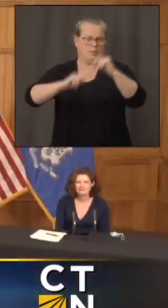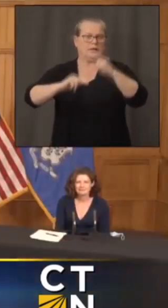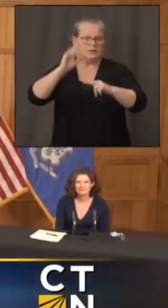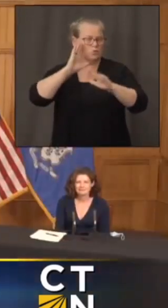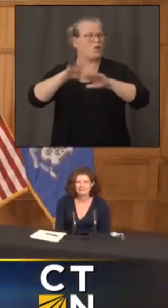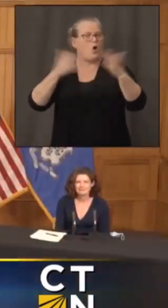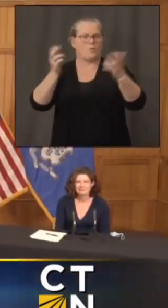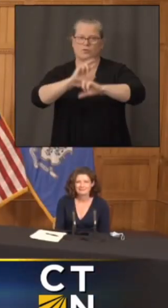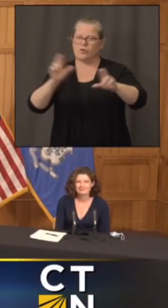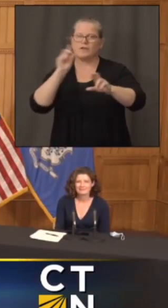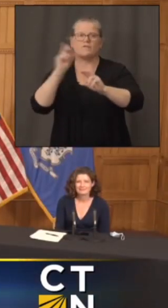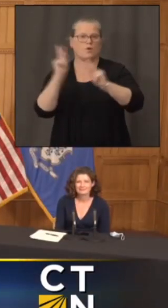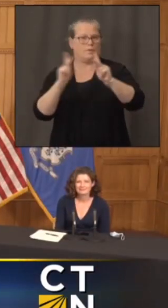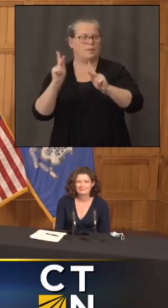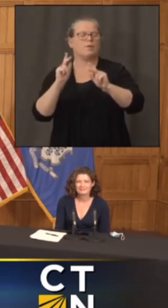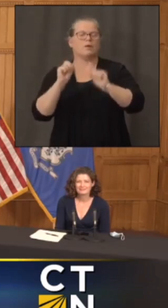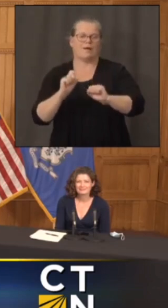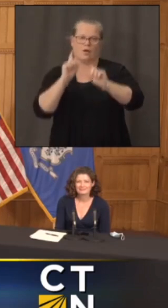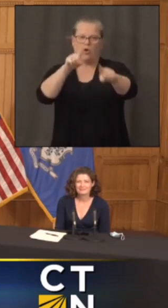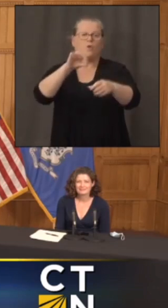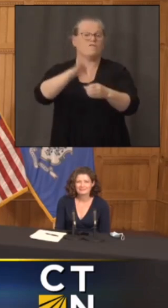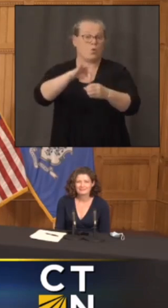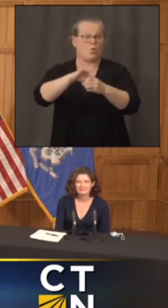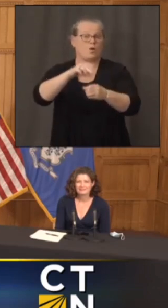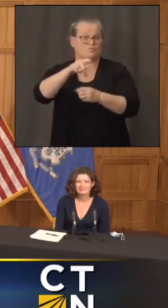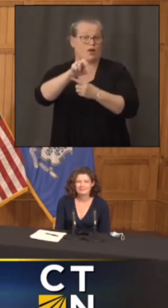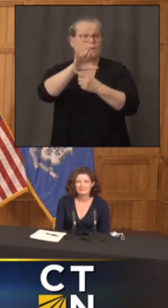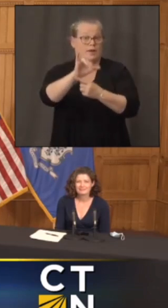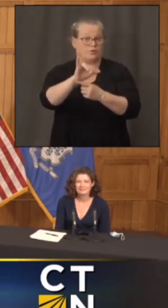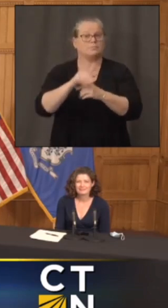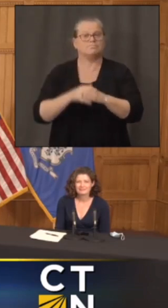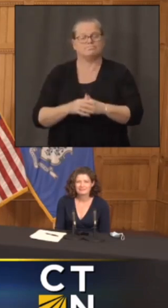Channel 3 Eyewitness News.